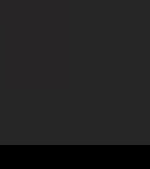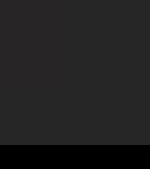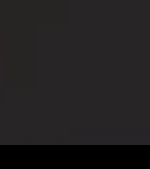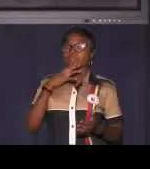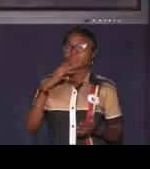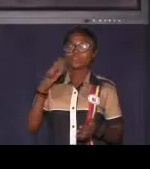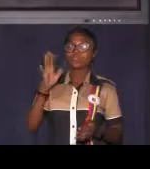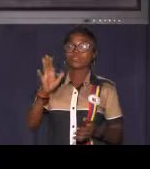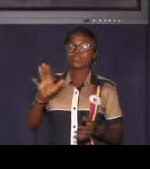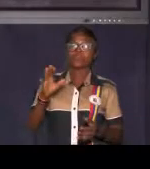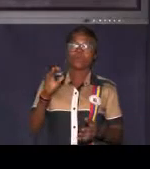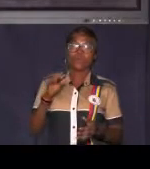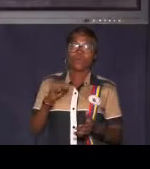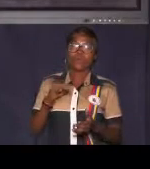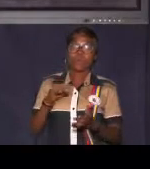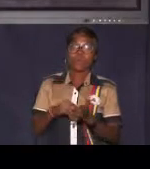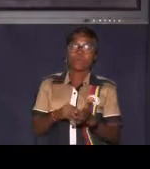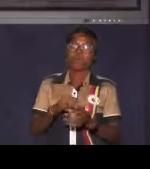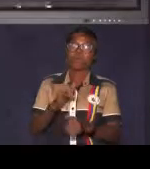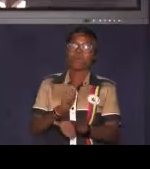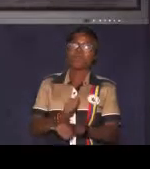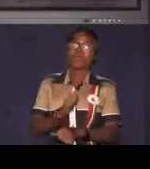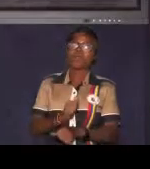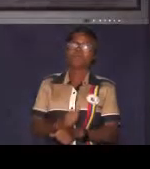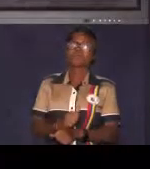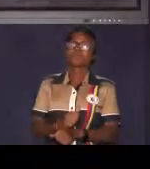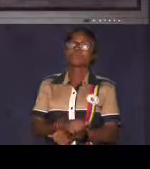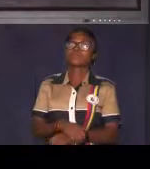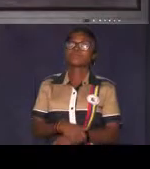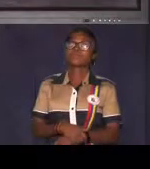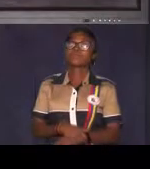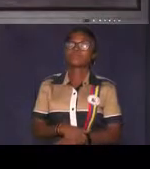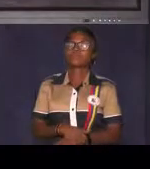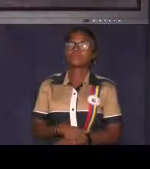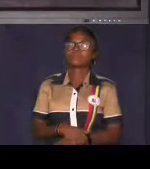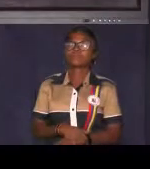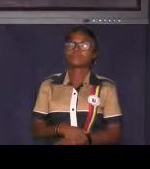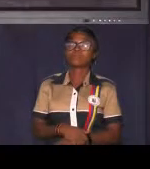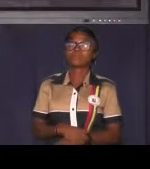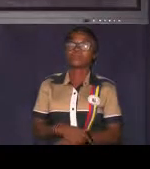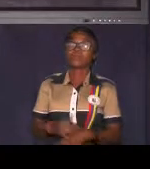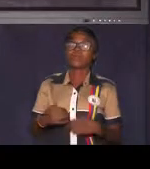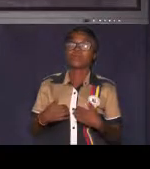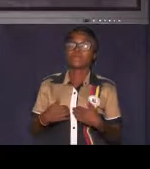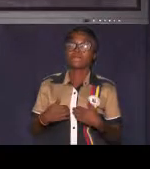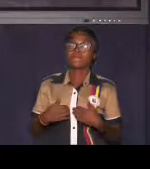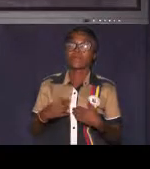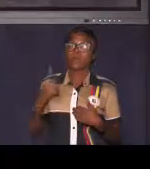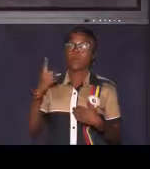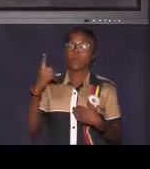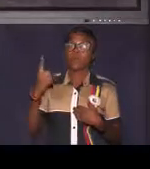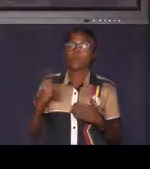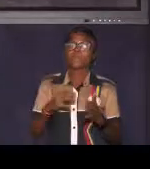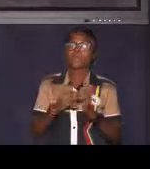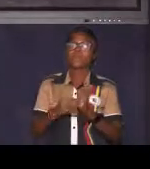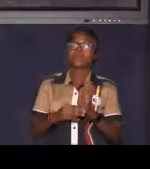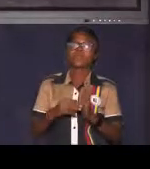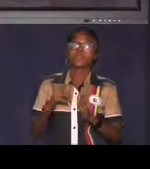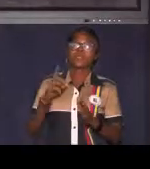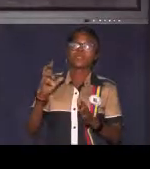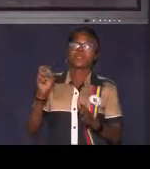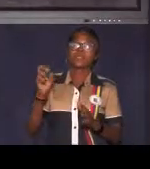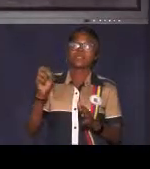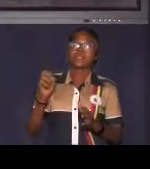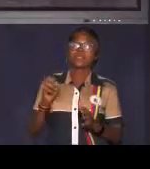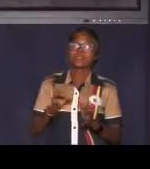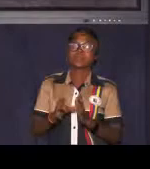is one for you to take on your own. I believe the examples were straightforward enough. You will have 1 minute 30